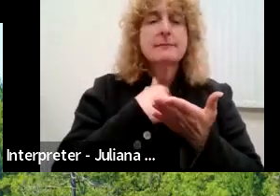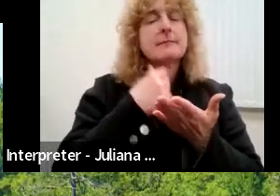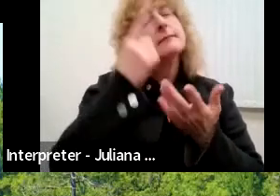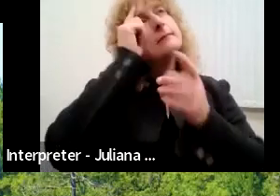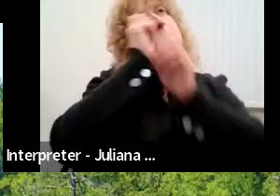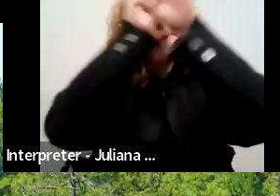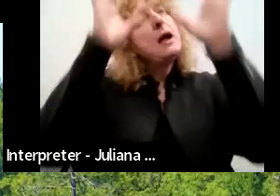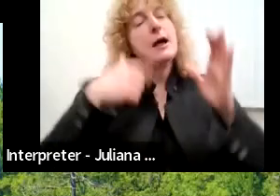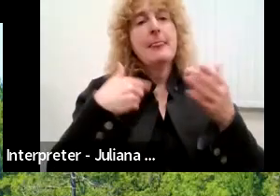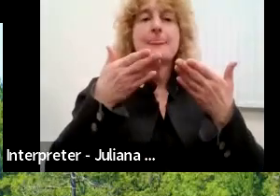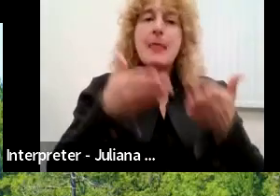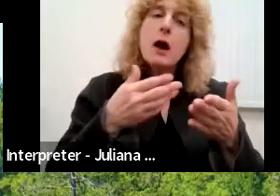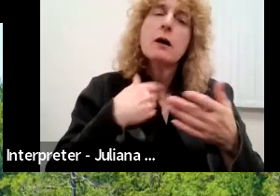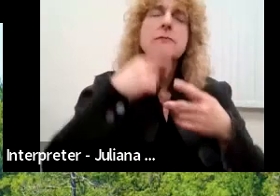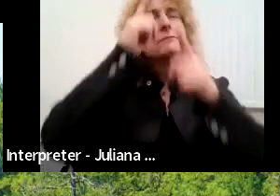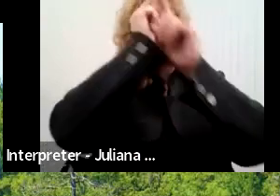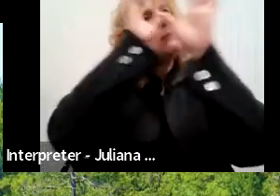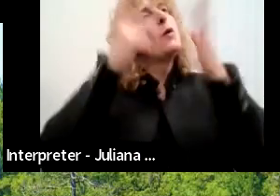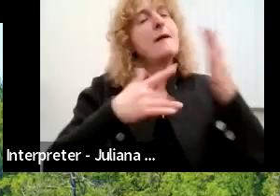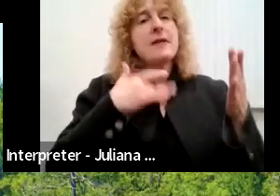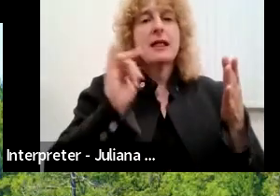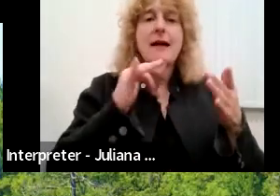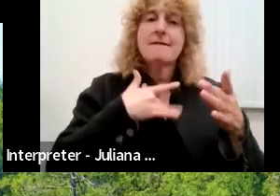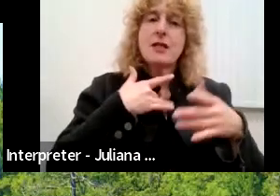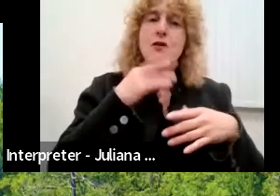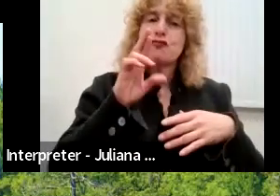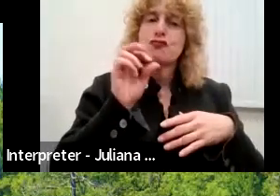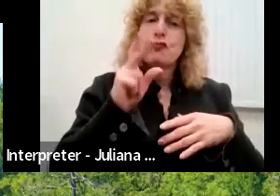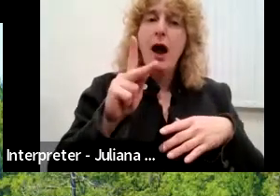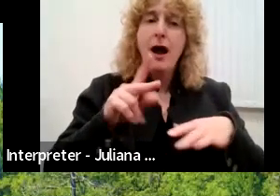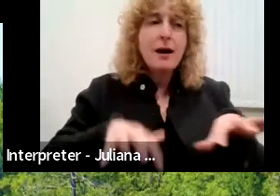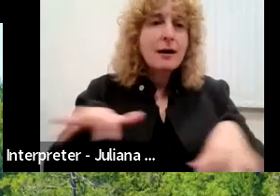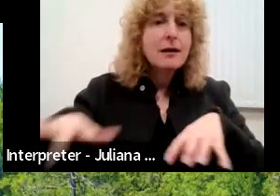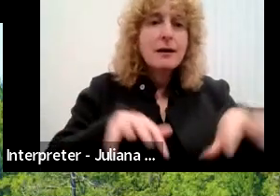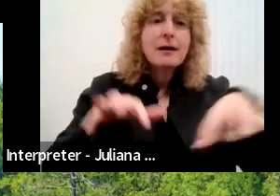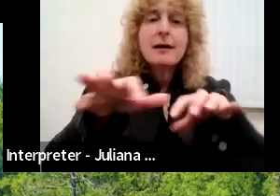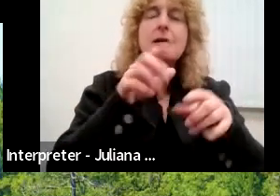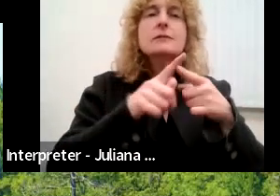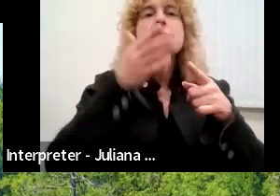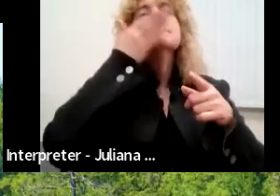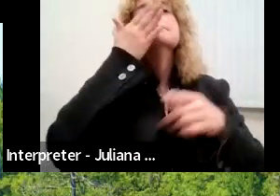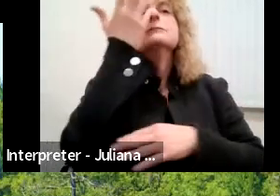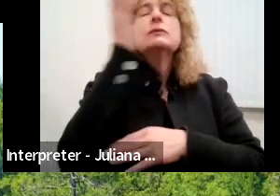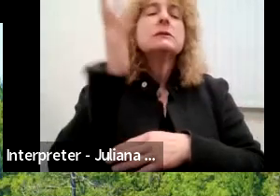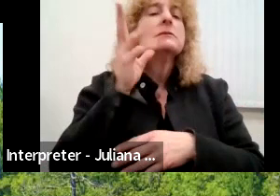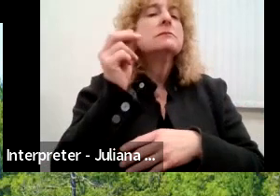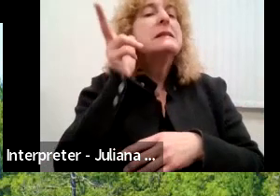to imagine what it felt like to feel the rocks under my feet and to smell the trees and hear the